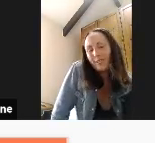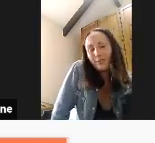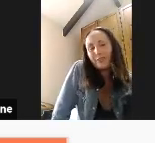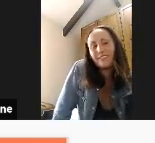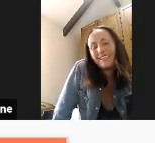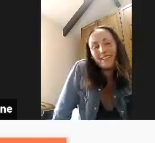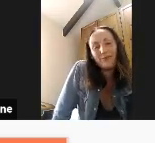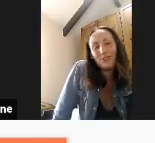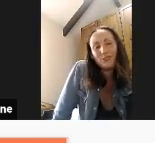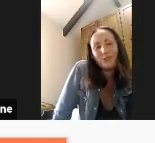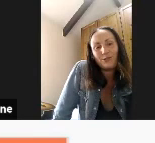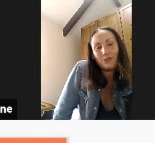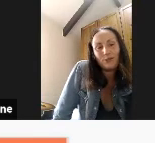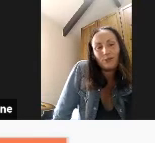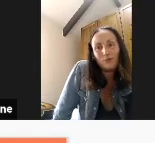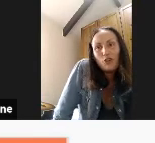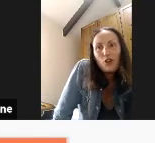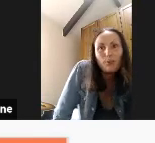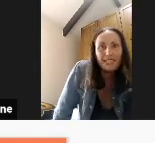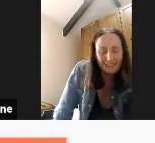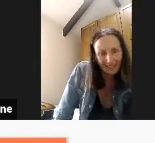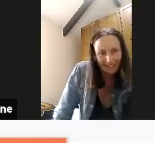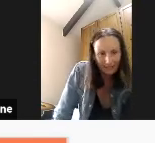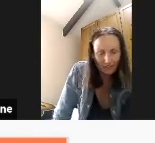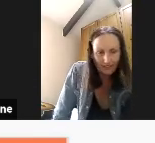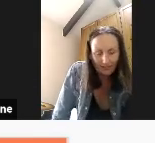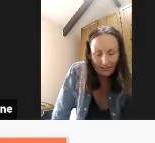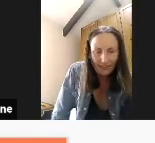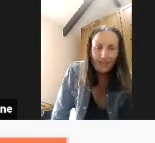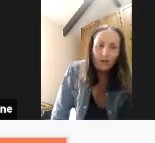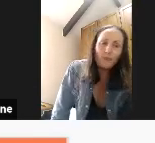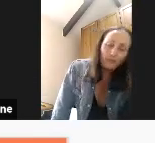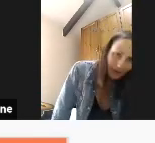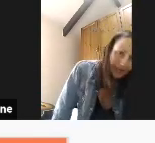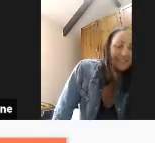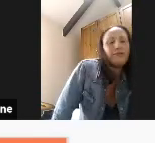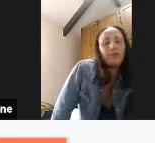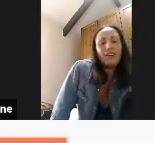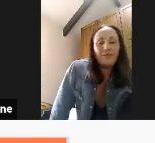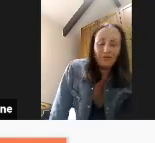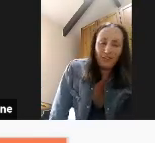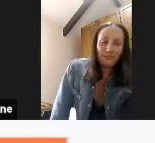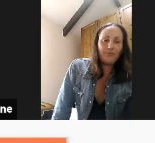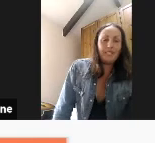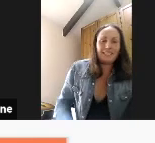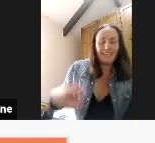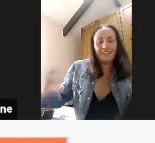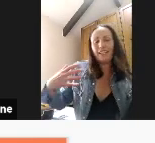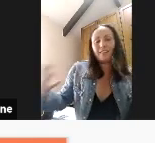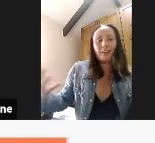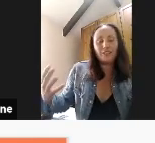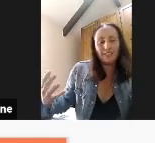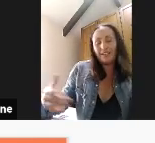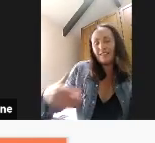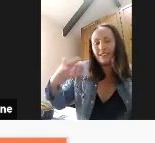incredibly wasteful to not be at scale in logistics. But if you have to be at scale to